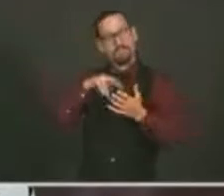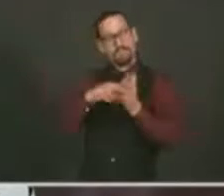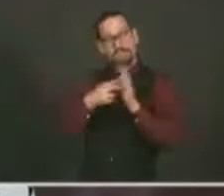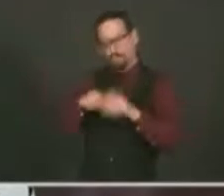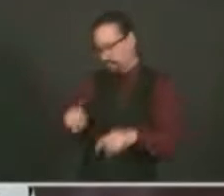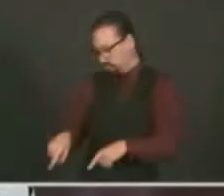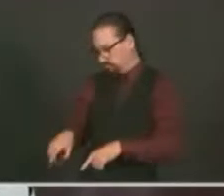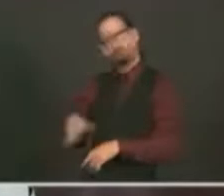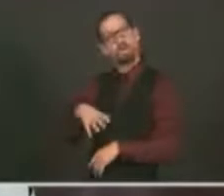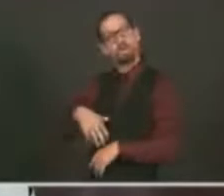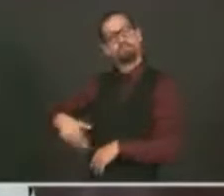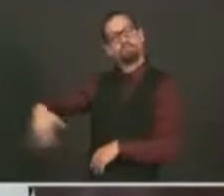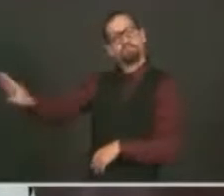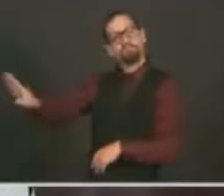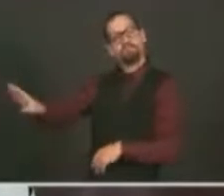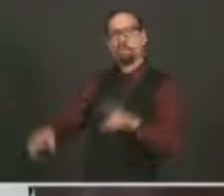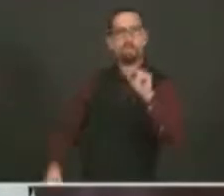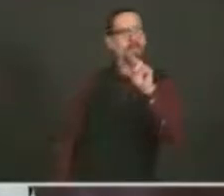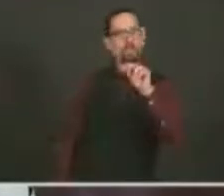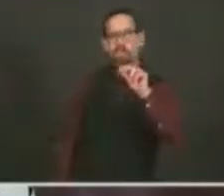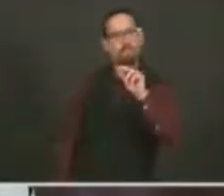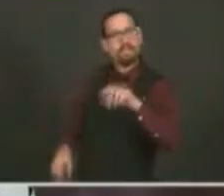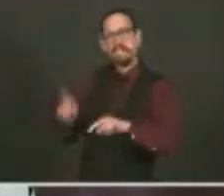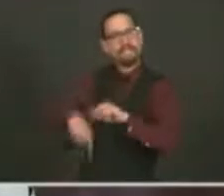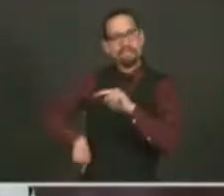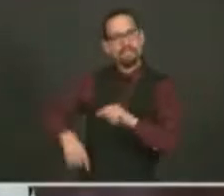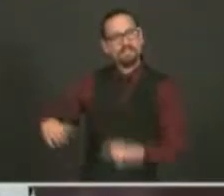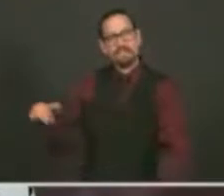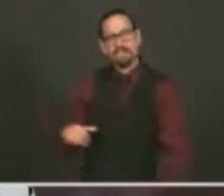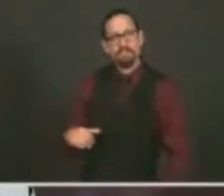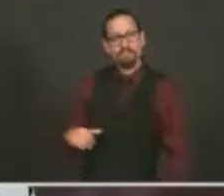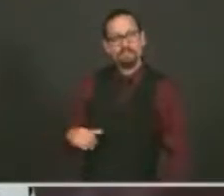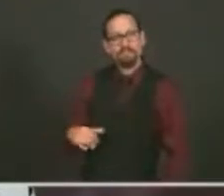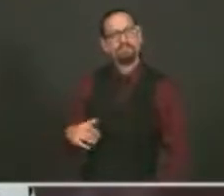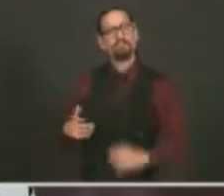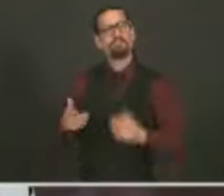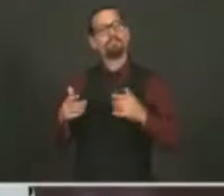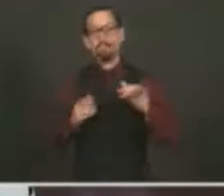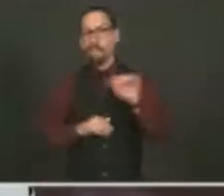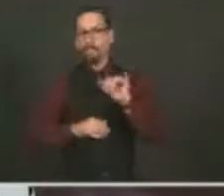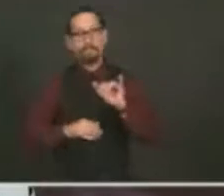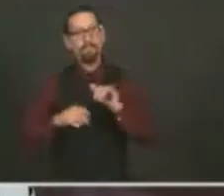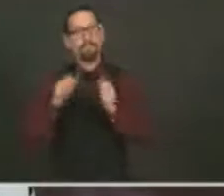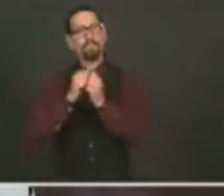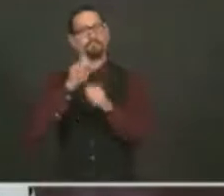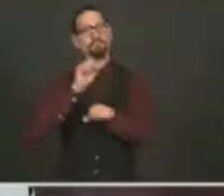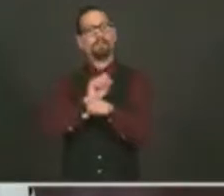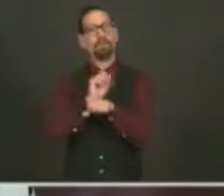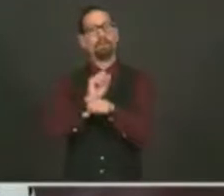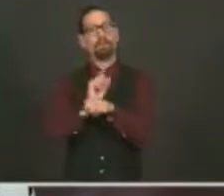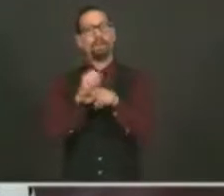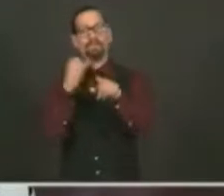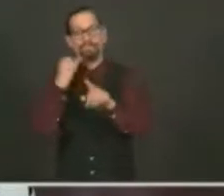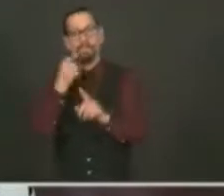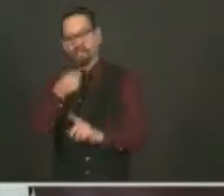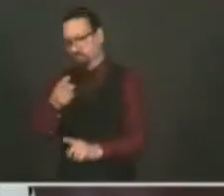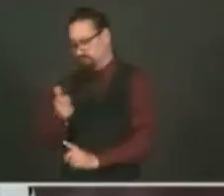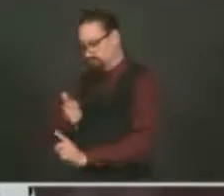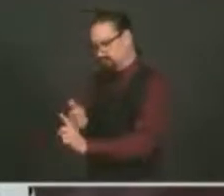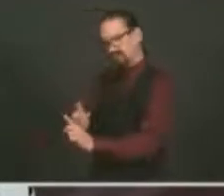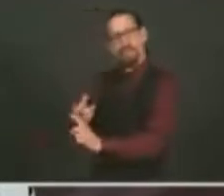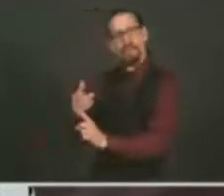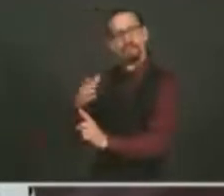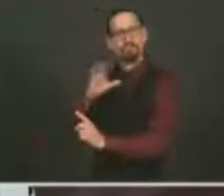that day. This is also applicable when it comes to work. If your child has symptoms of